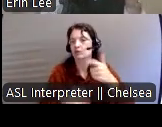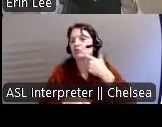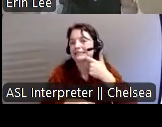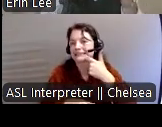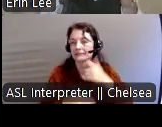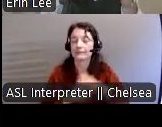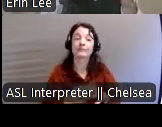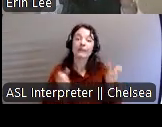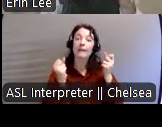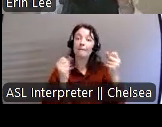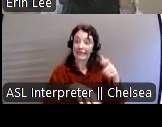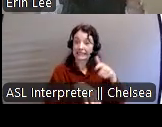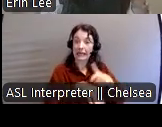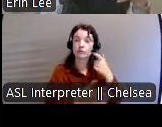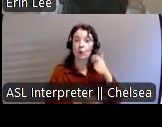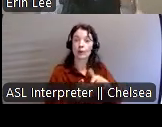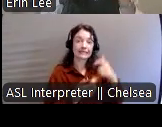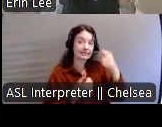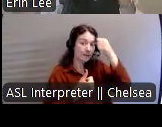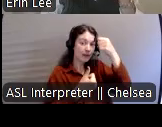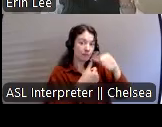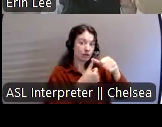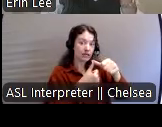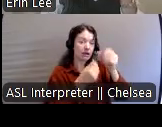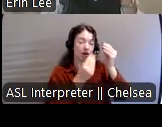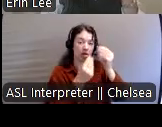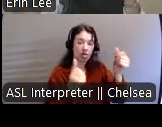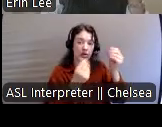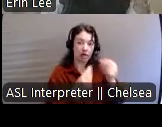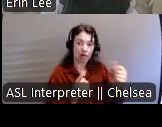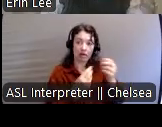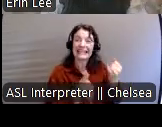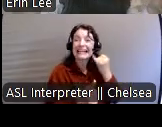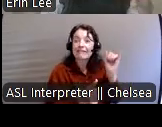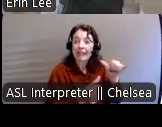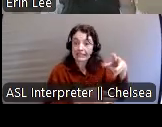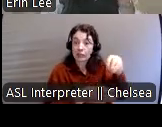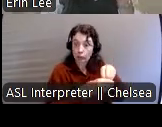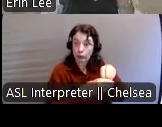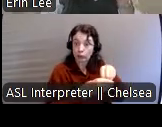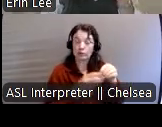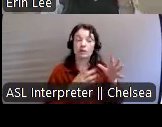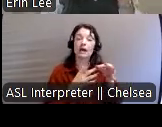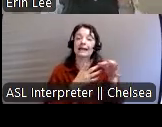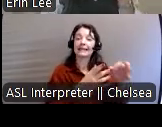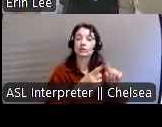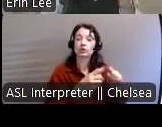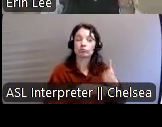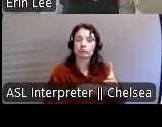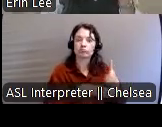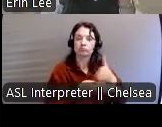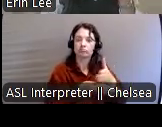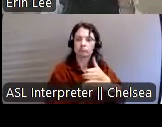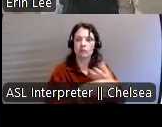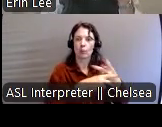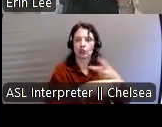memory challenges are certainly a part of the factors that have led to increased escalated